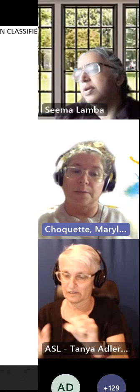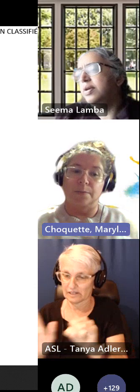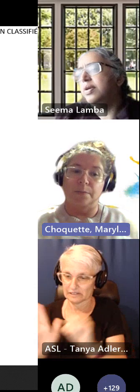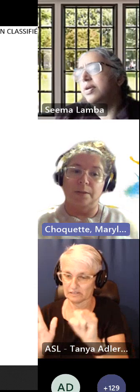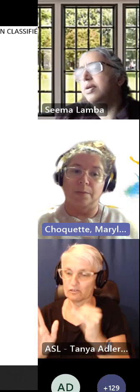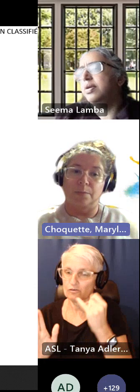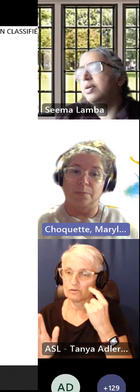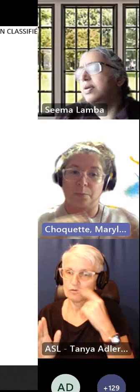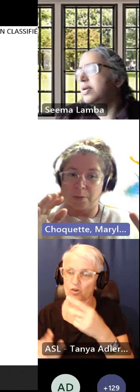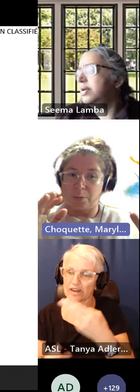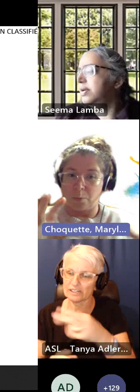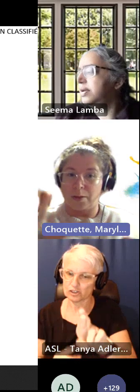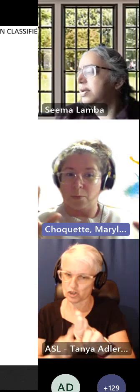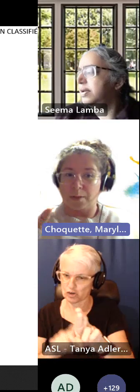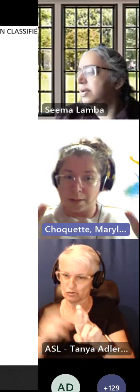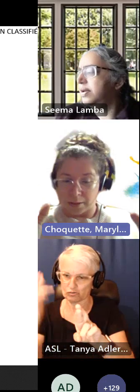as